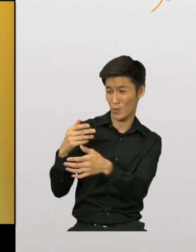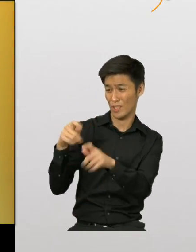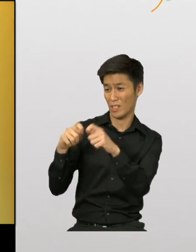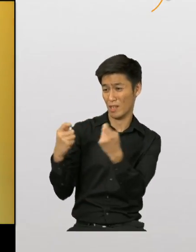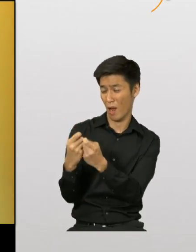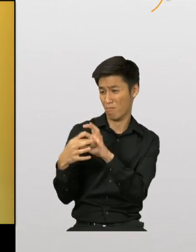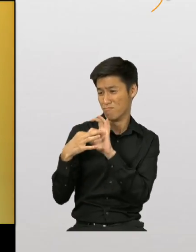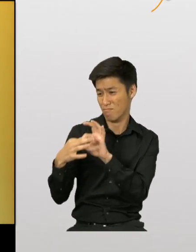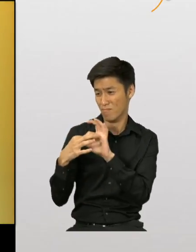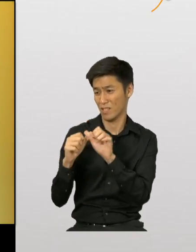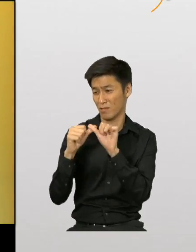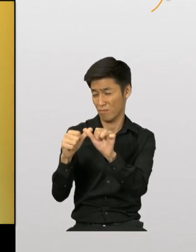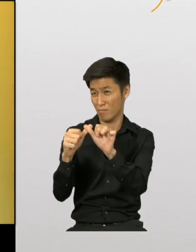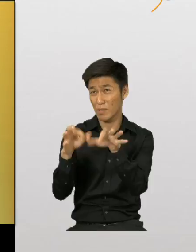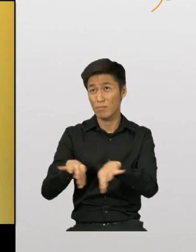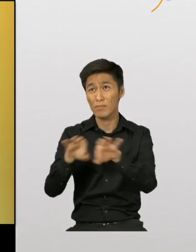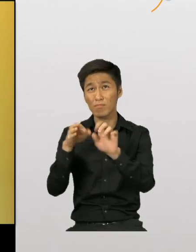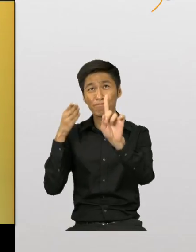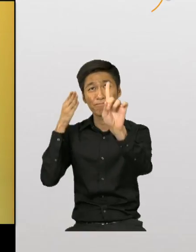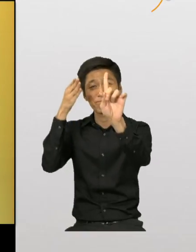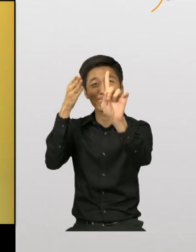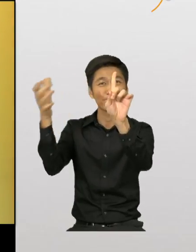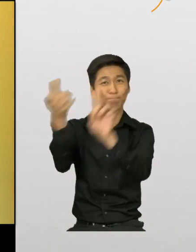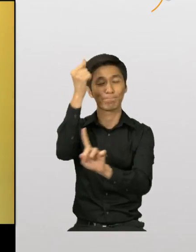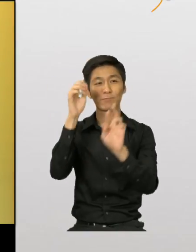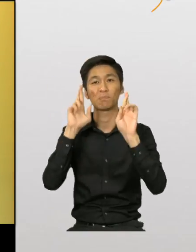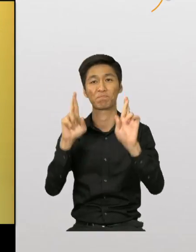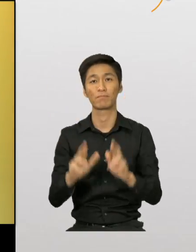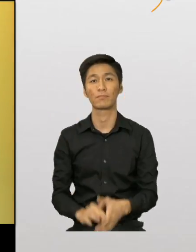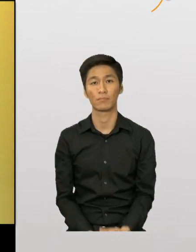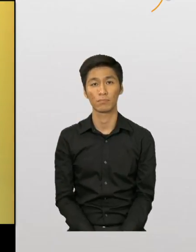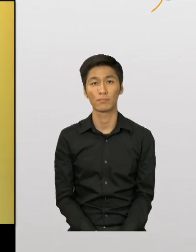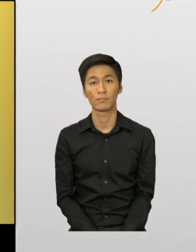partnership, look ahead, and make further progress together.